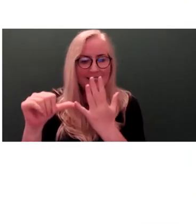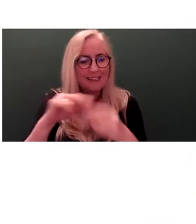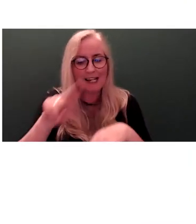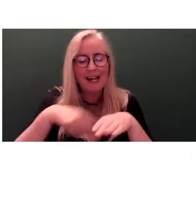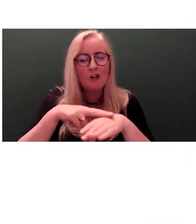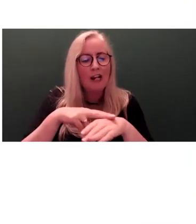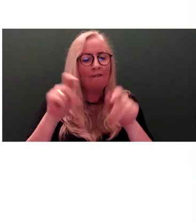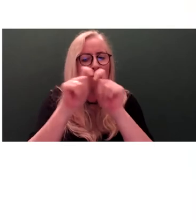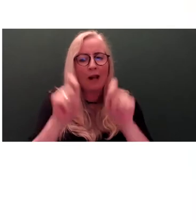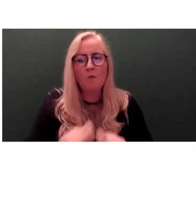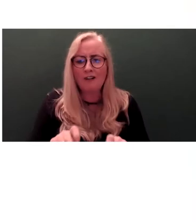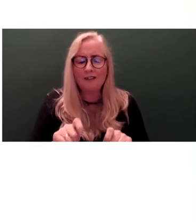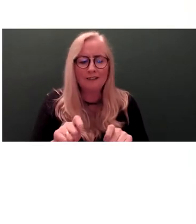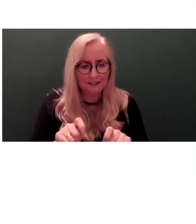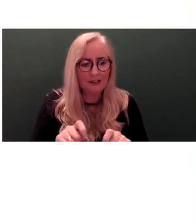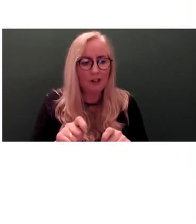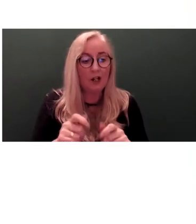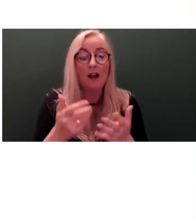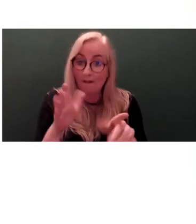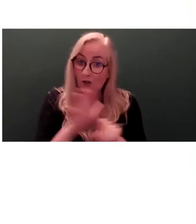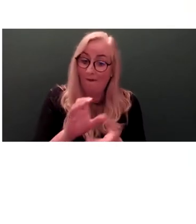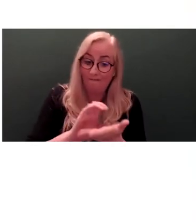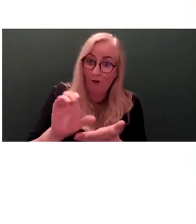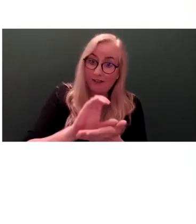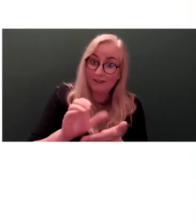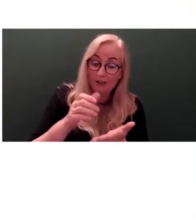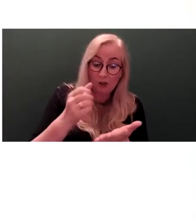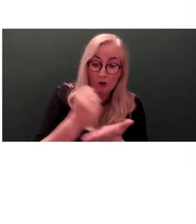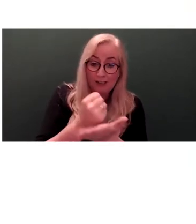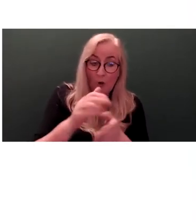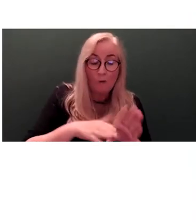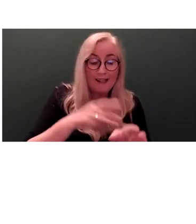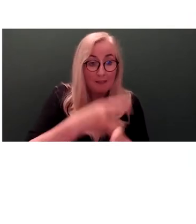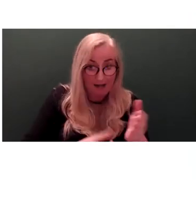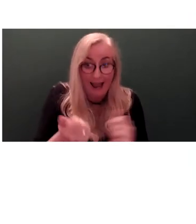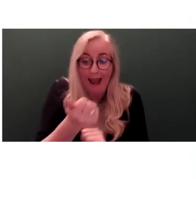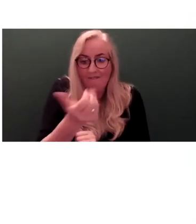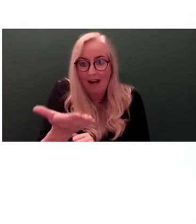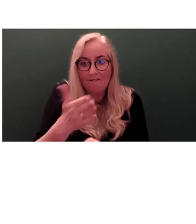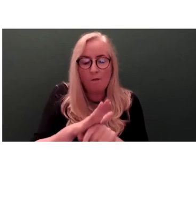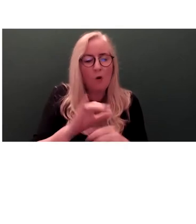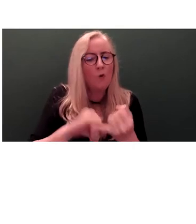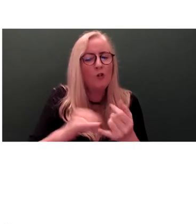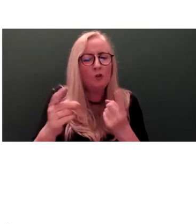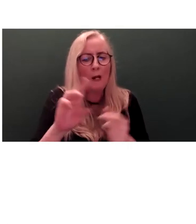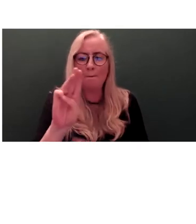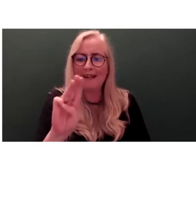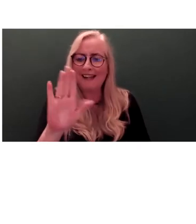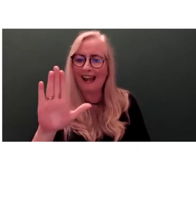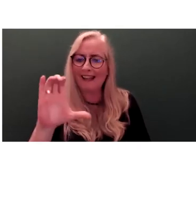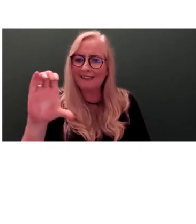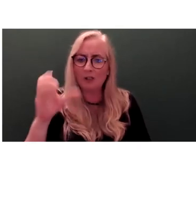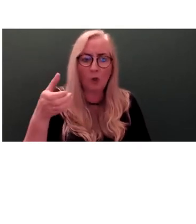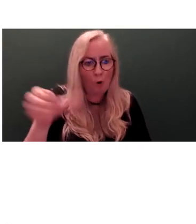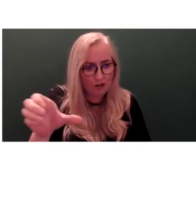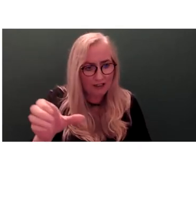Framework of Qualifications. The Fund for Students with Disabilities is available for those taking PLC courses. And we are looking to